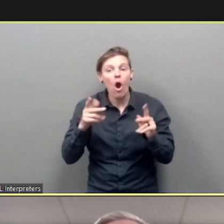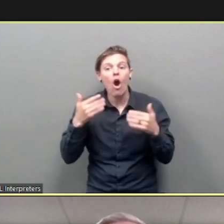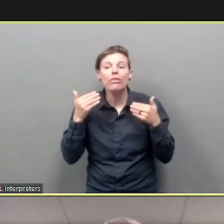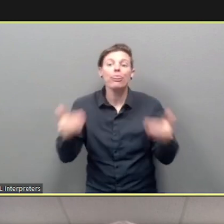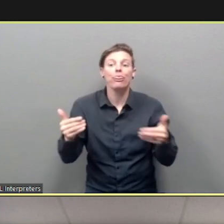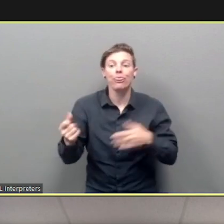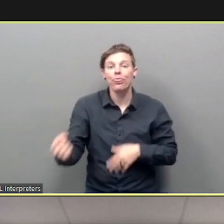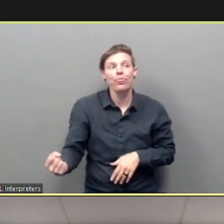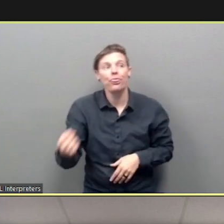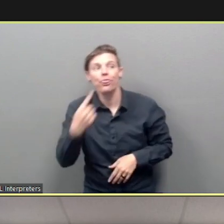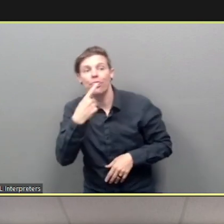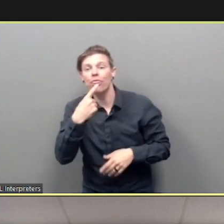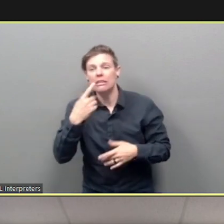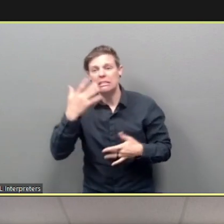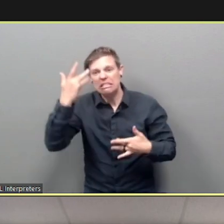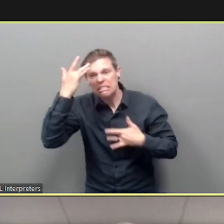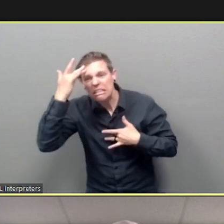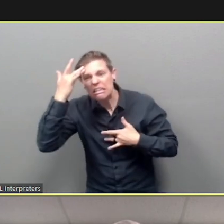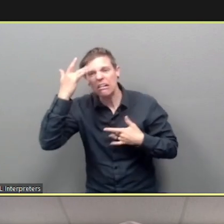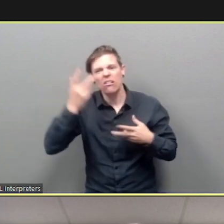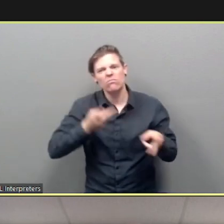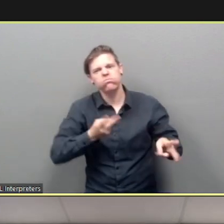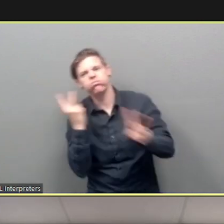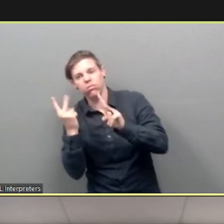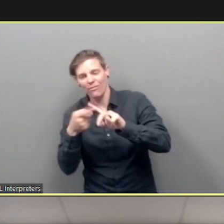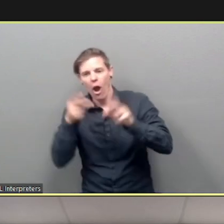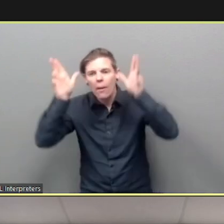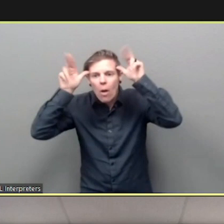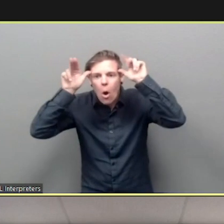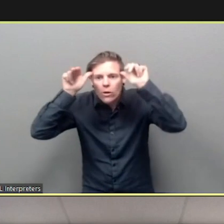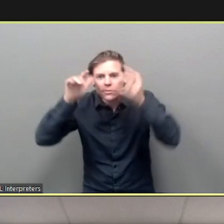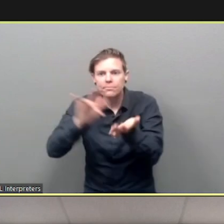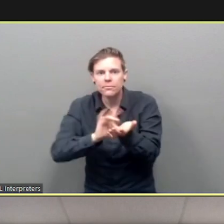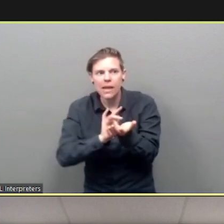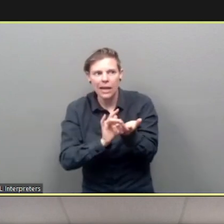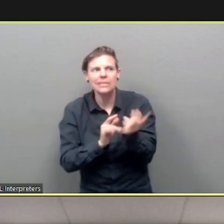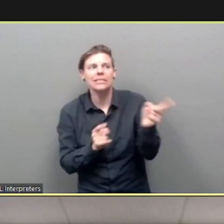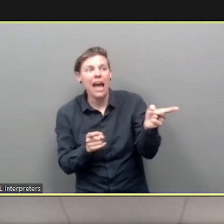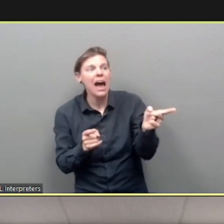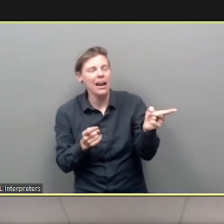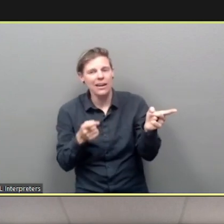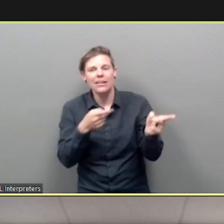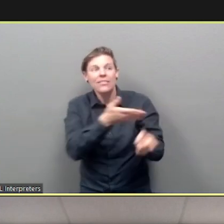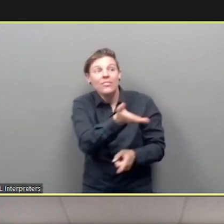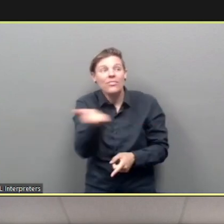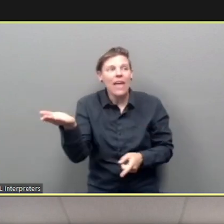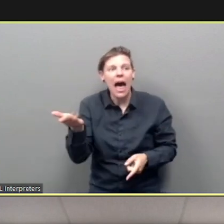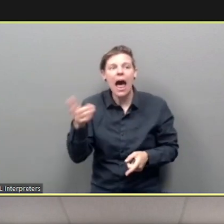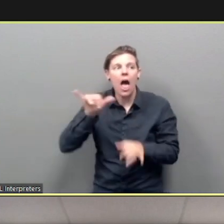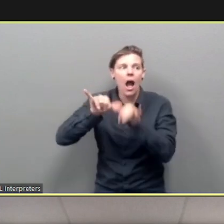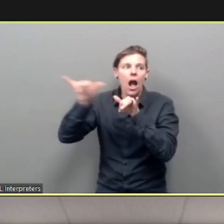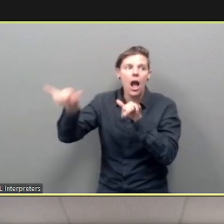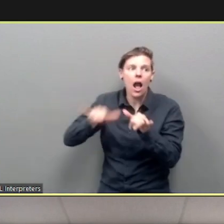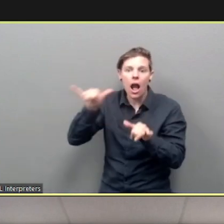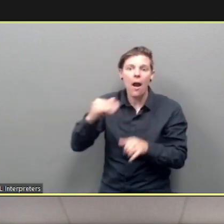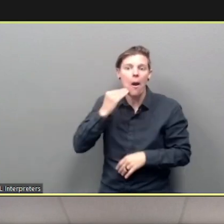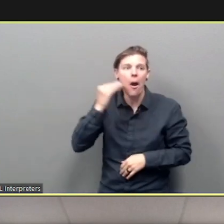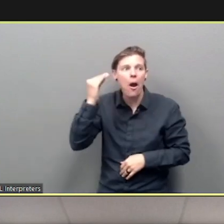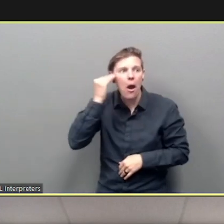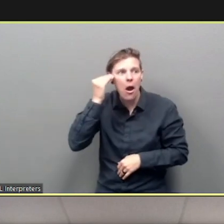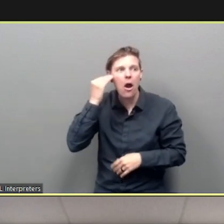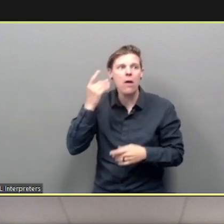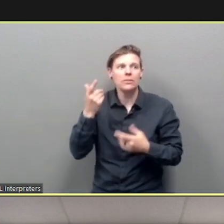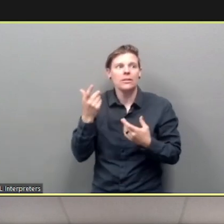their course. Very late in their course. They were staying at home, relying on ivermectin instead of getting medical